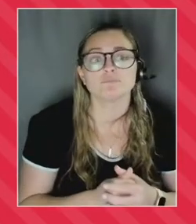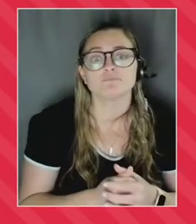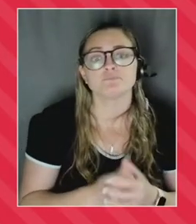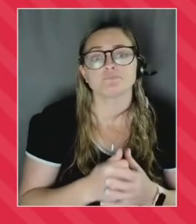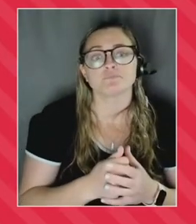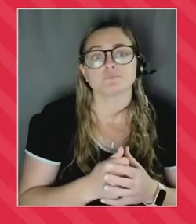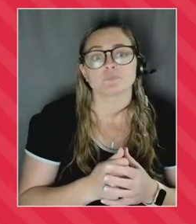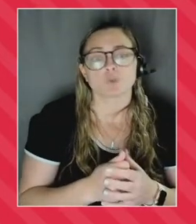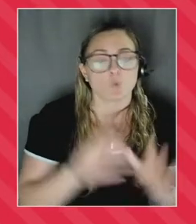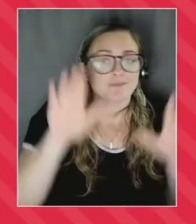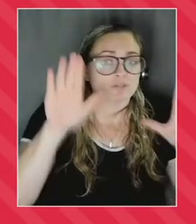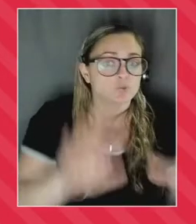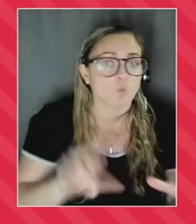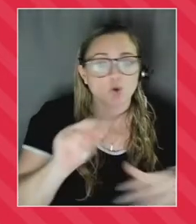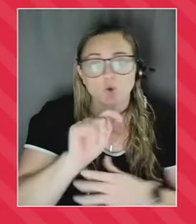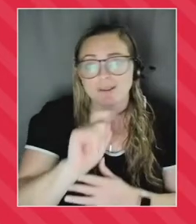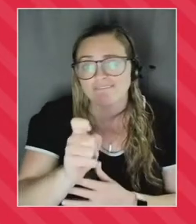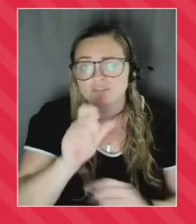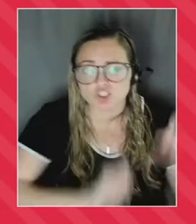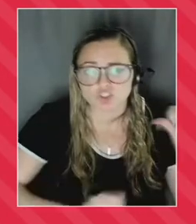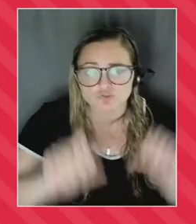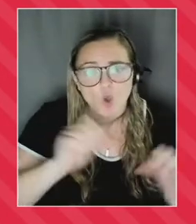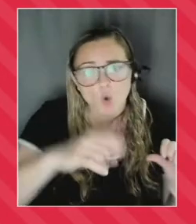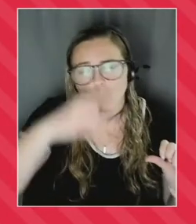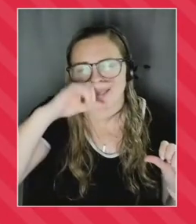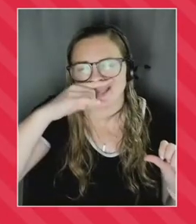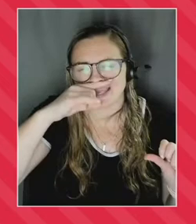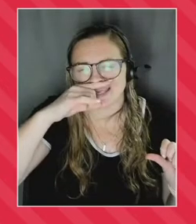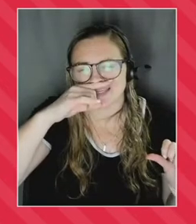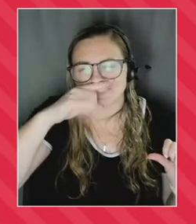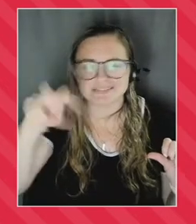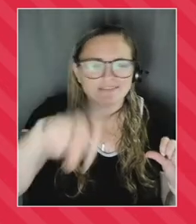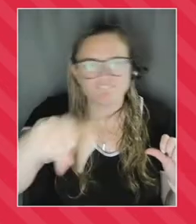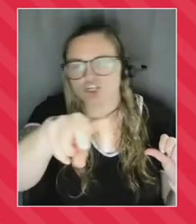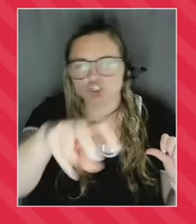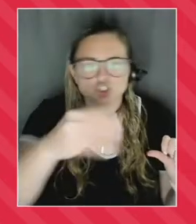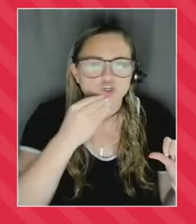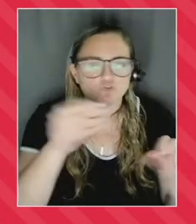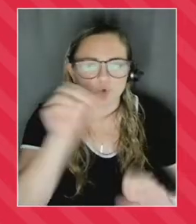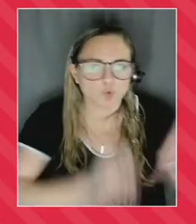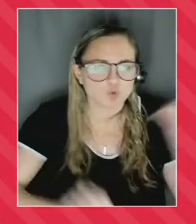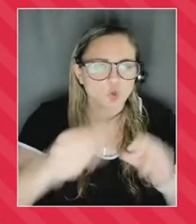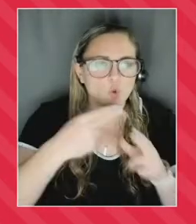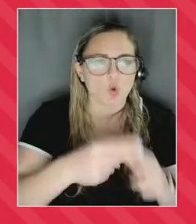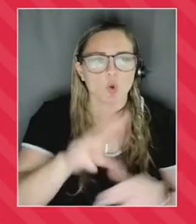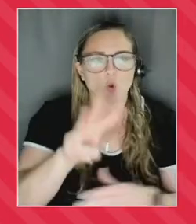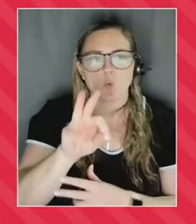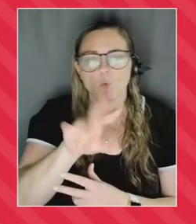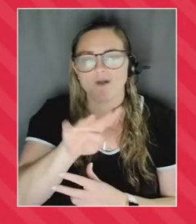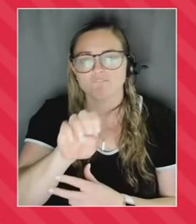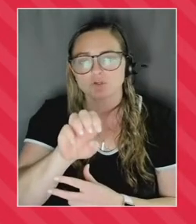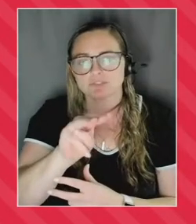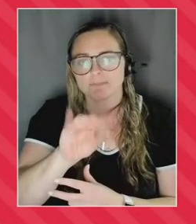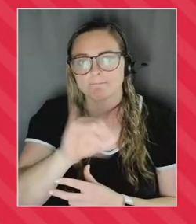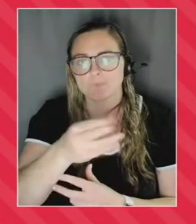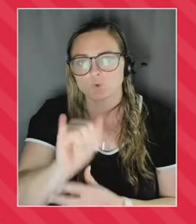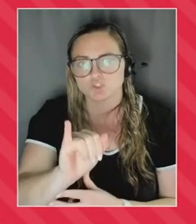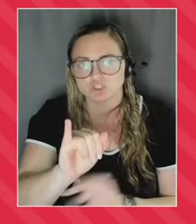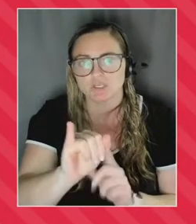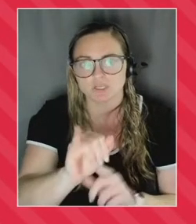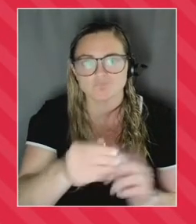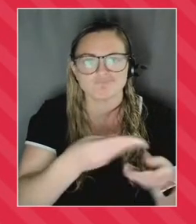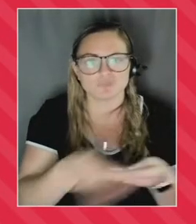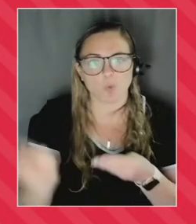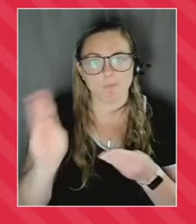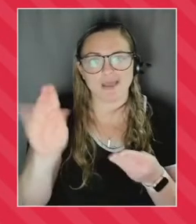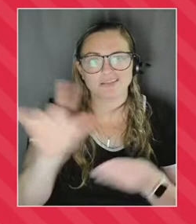wonderful Netflix show. It's a kids' adventure food show called Waffles and Mochi. Pass the Love, especially being connected